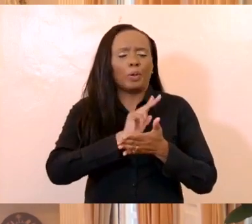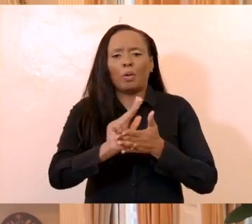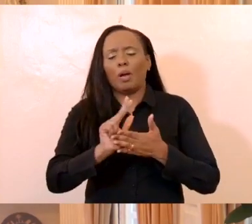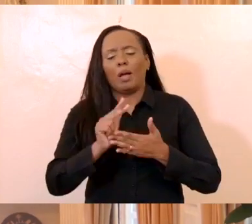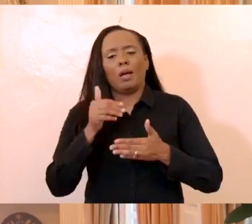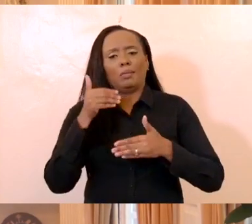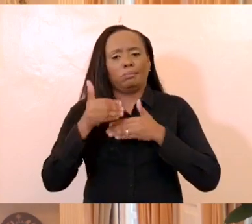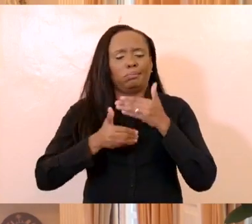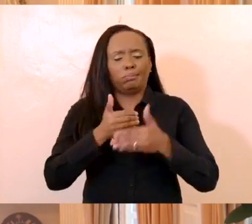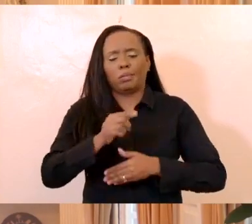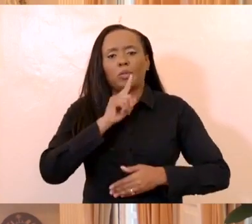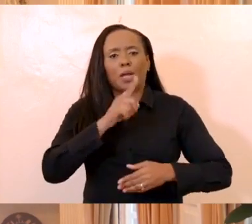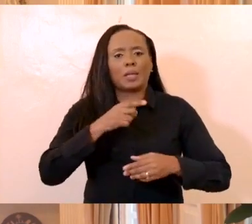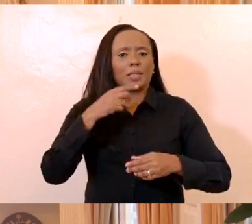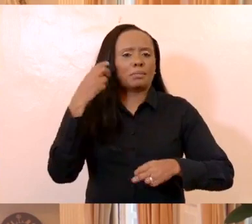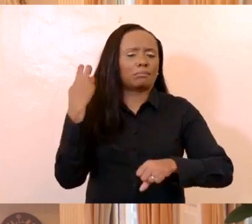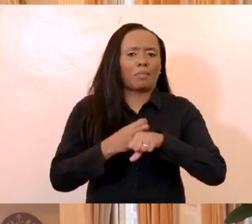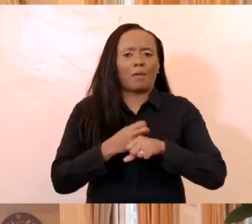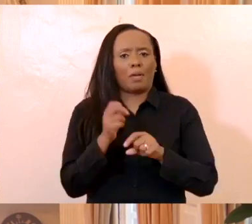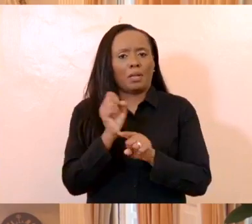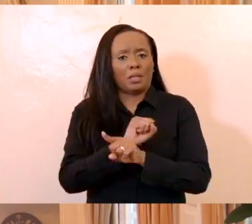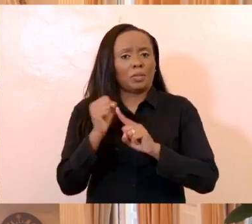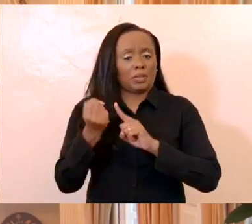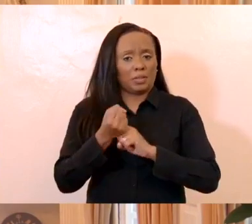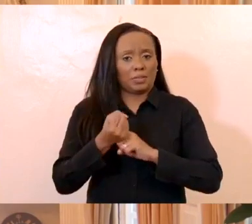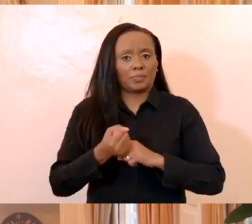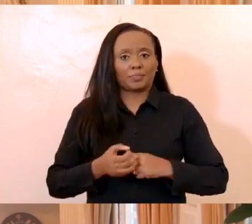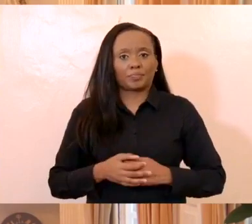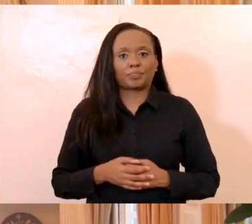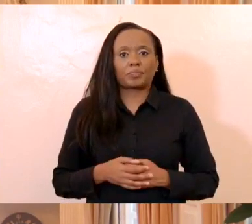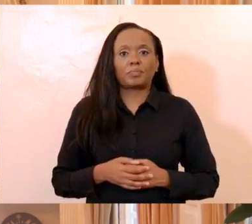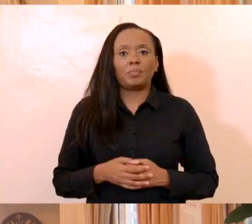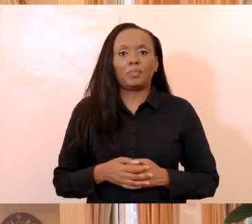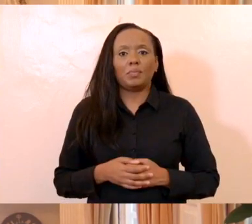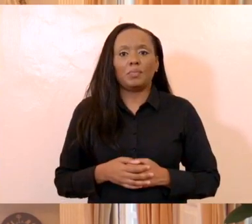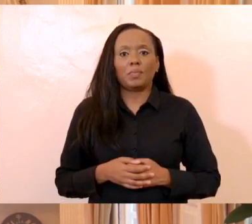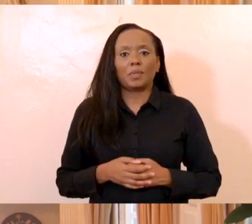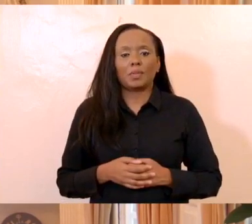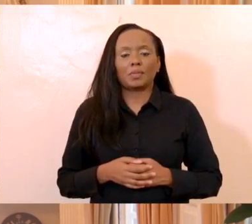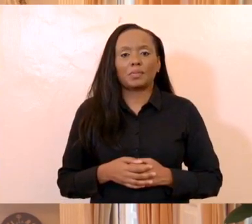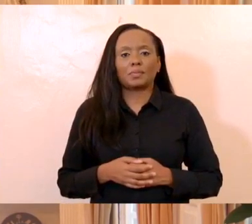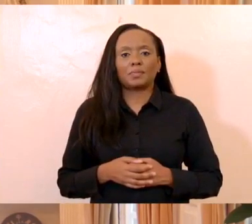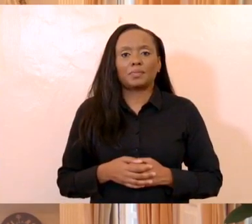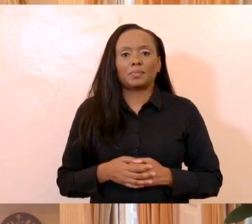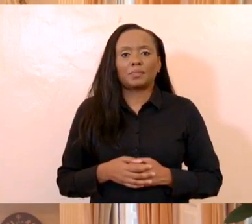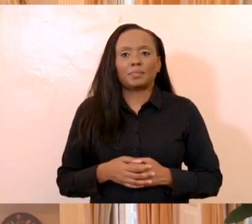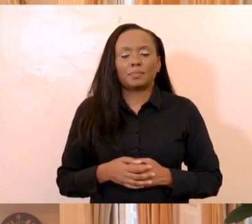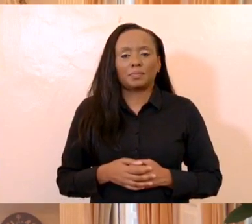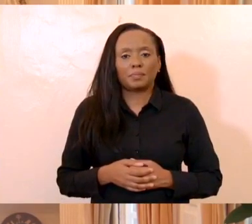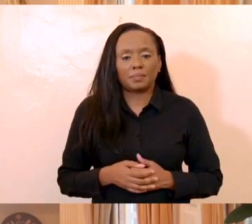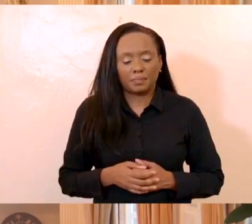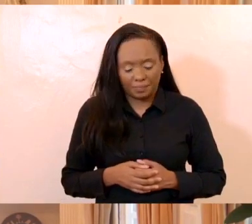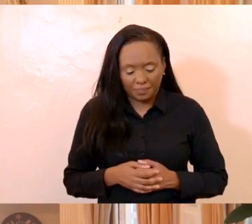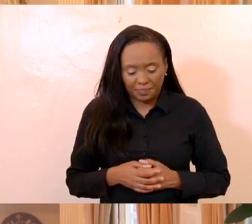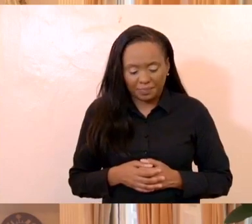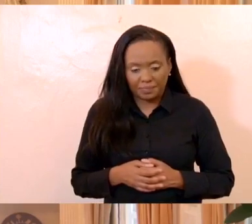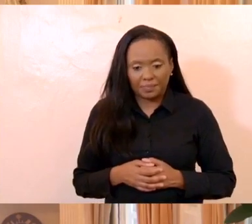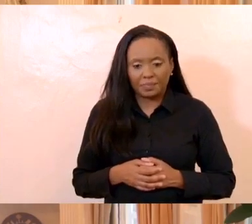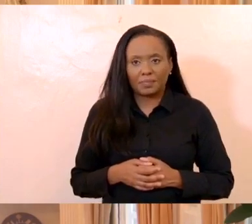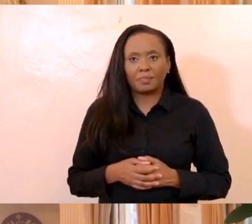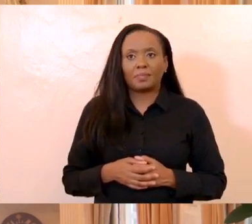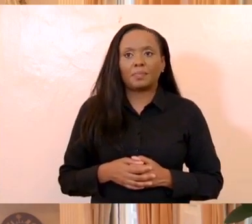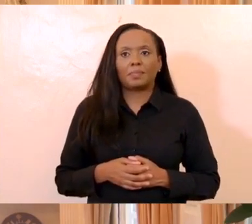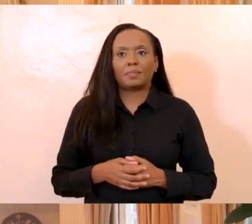very difficult circumstances. As a person who has worn